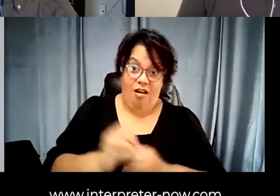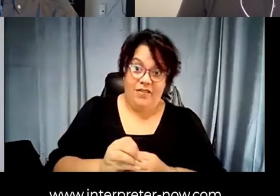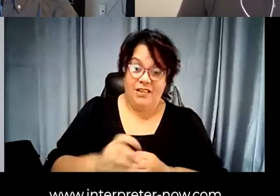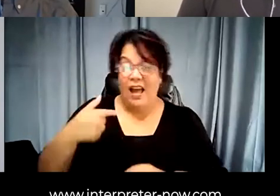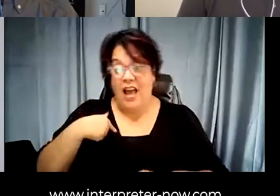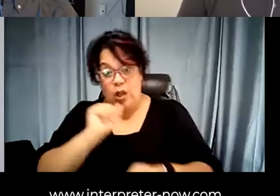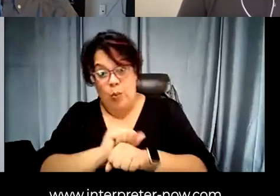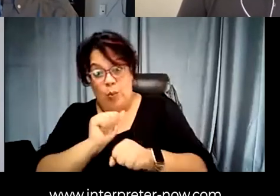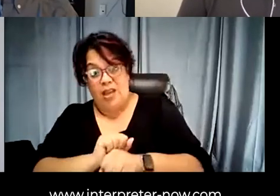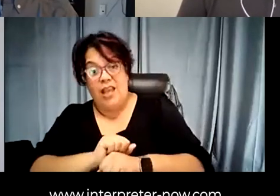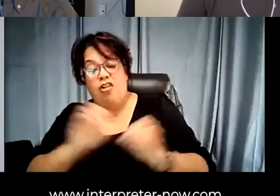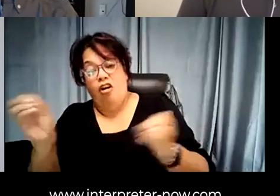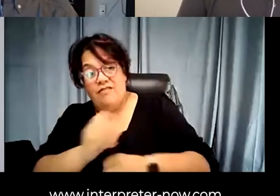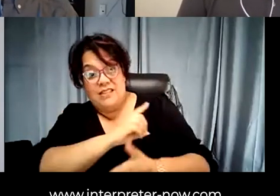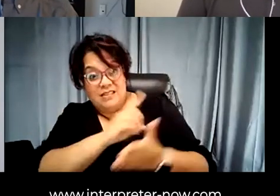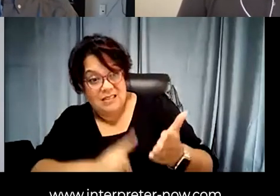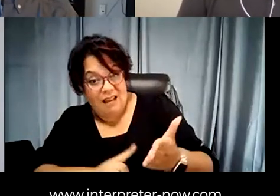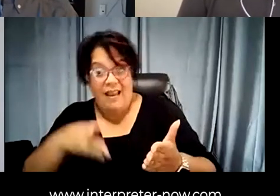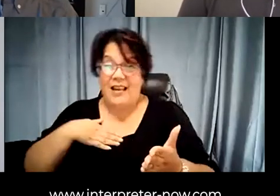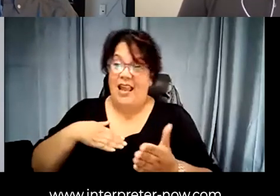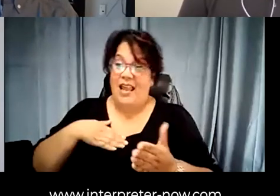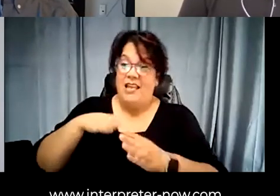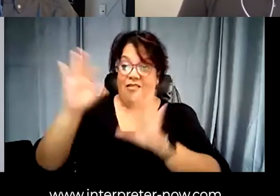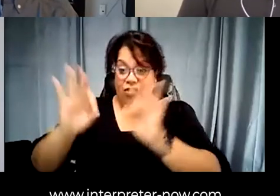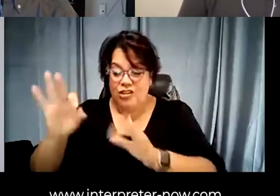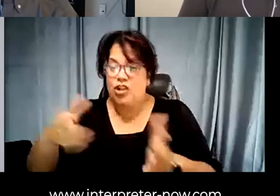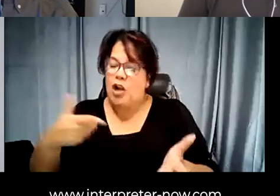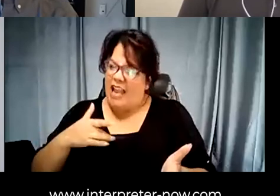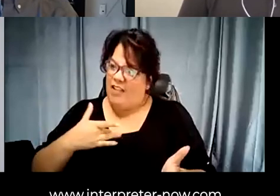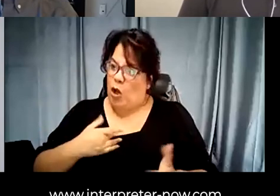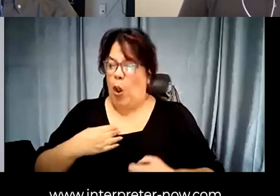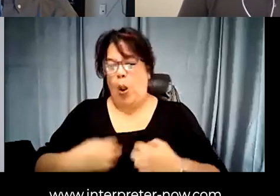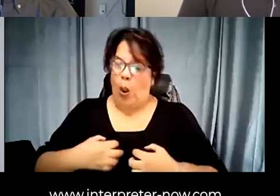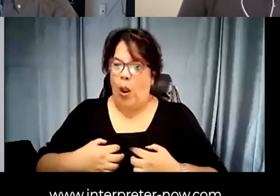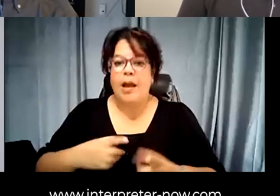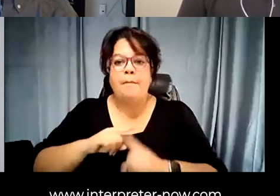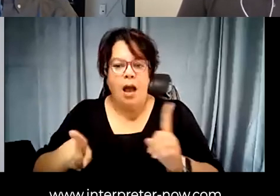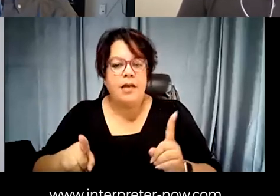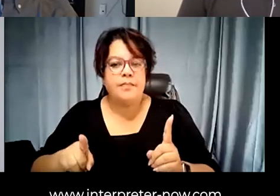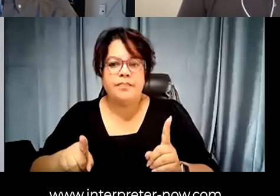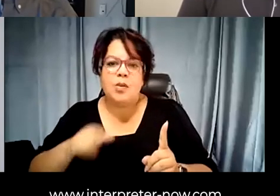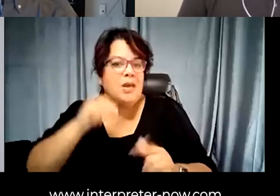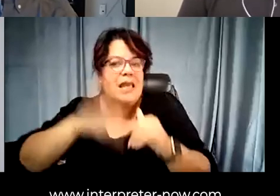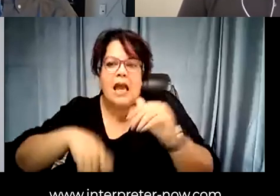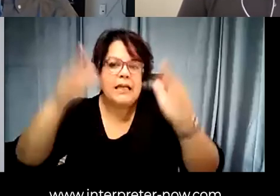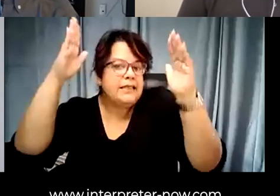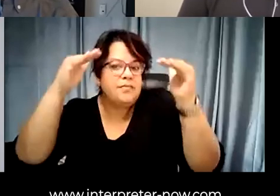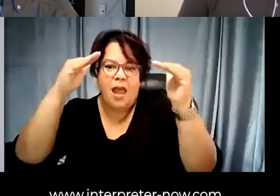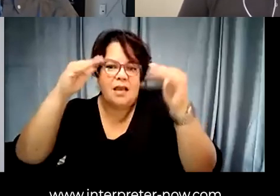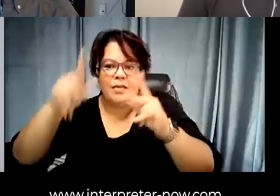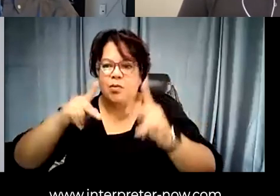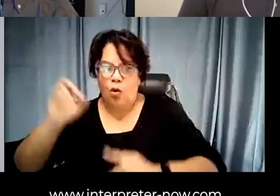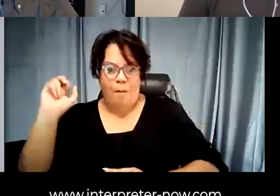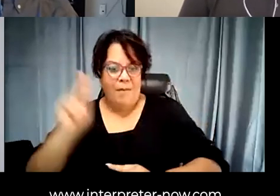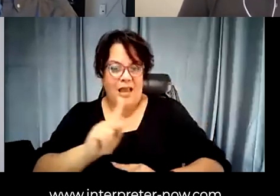space design, I'm a little bit conflicted, but we cannot expect people to just go back into the office like all is